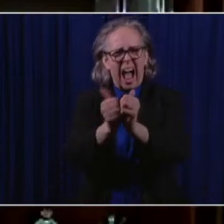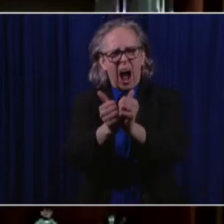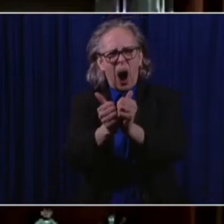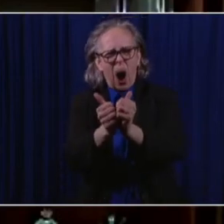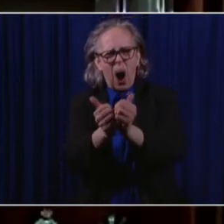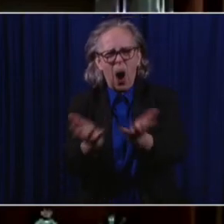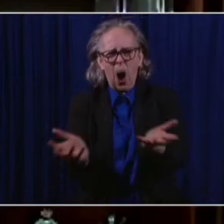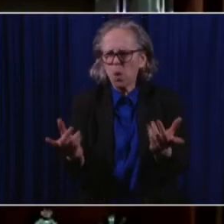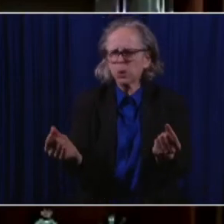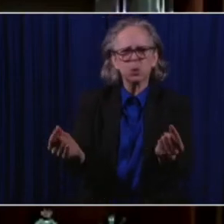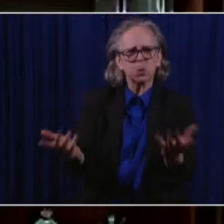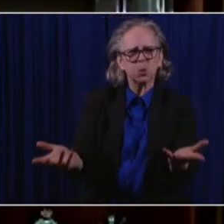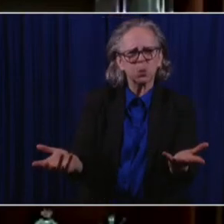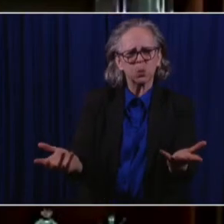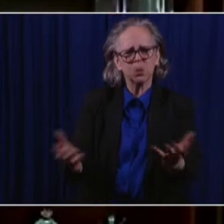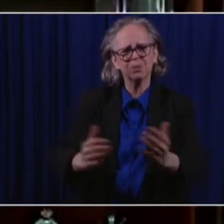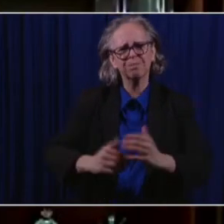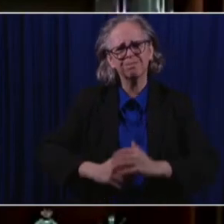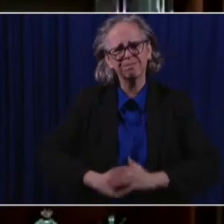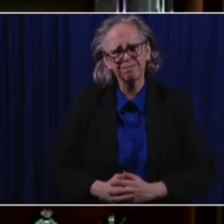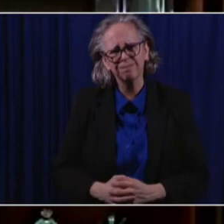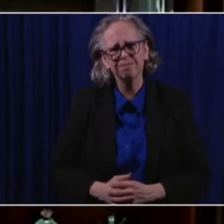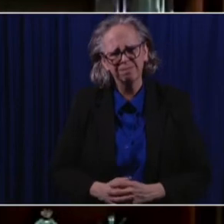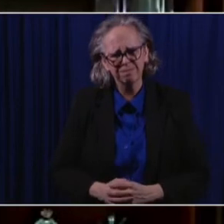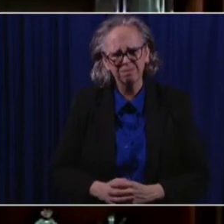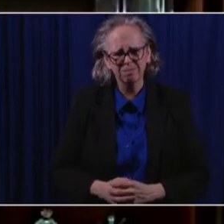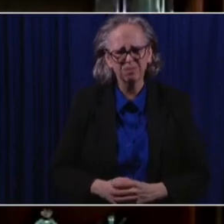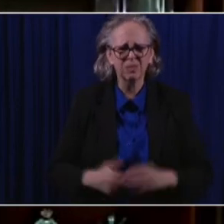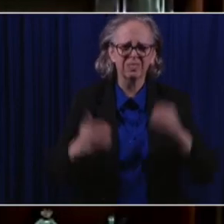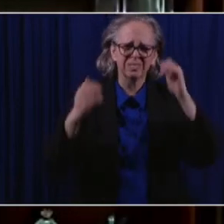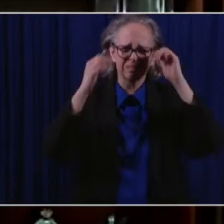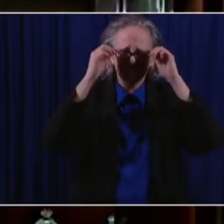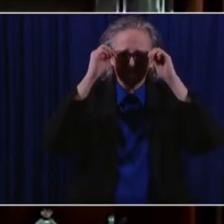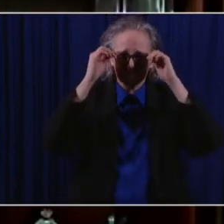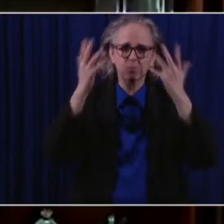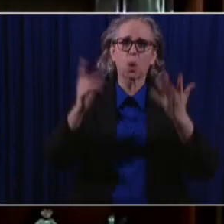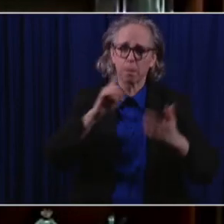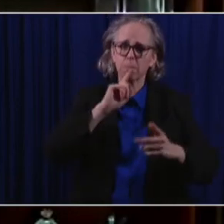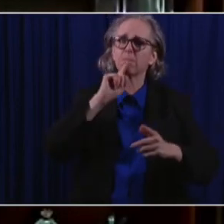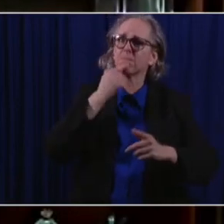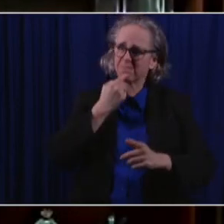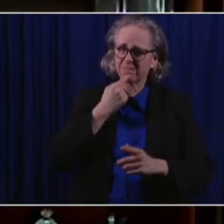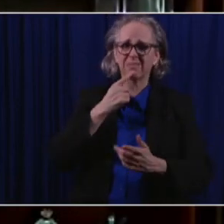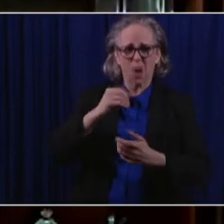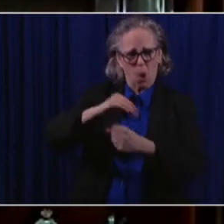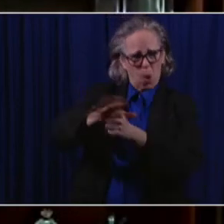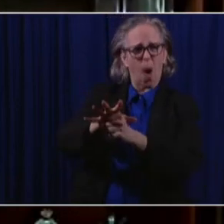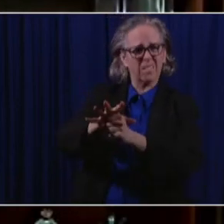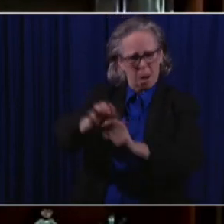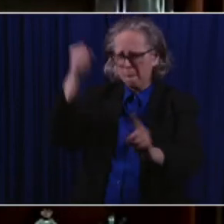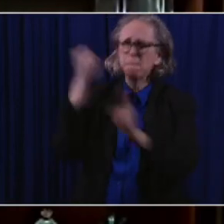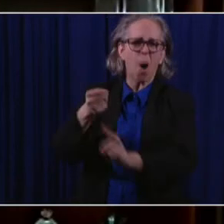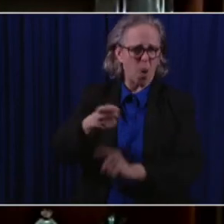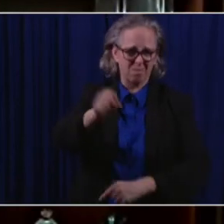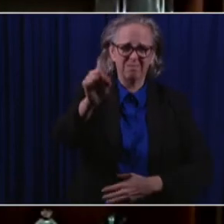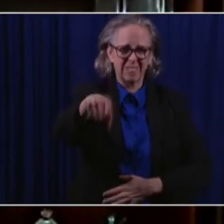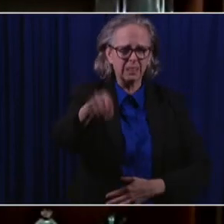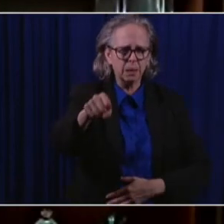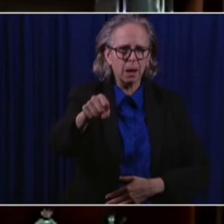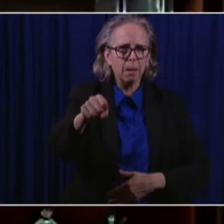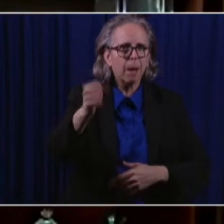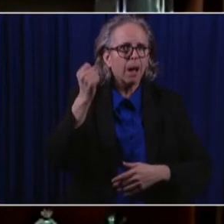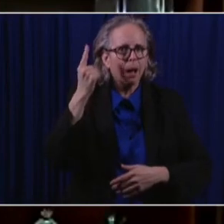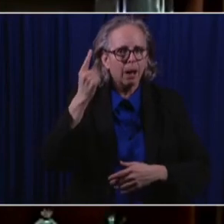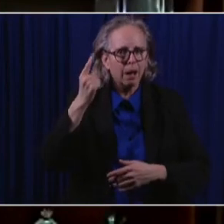that not only does it have an impact on people who have COVID, but also people who come for significant healthcare reasons that really